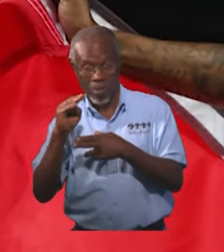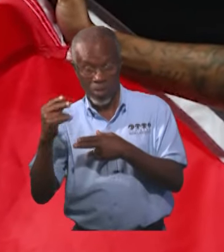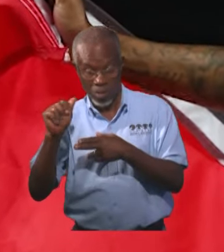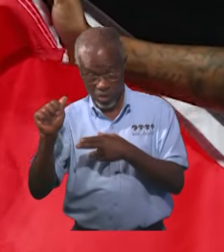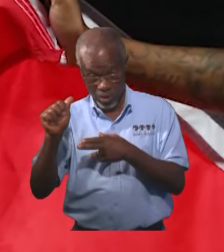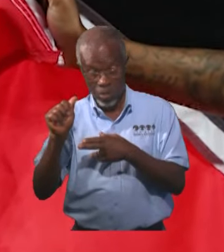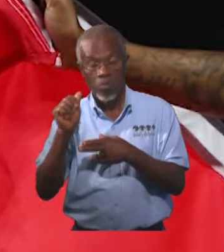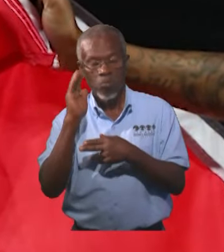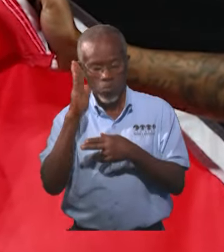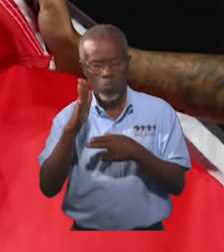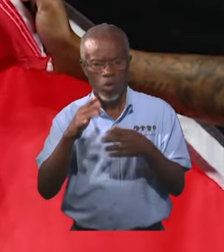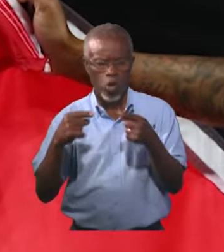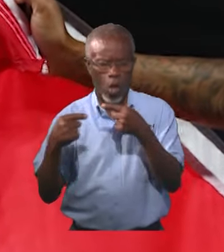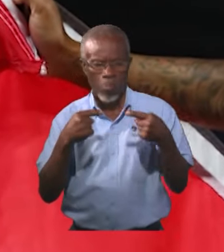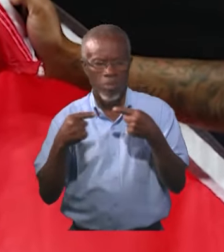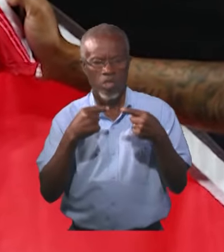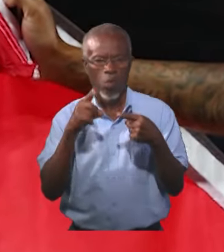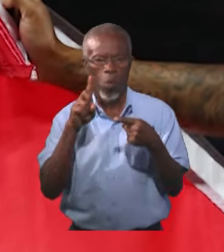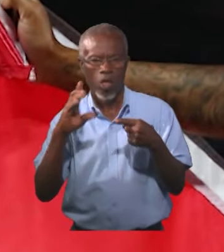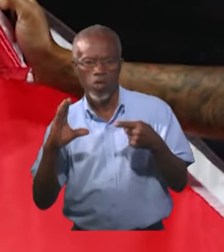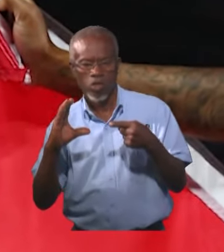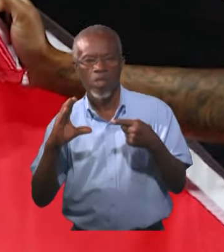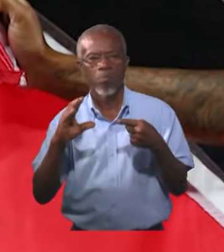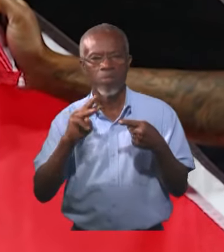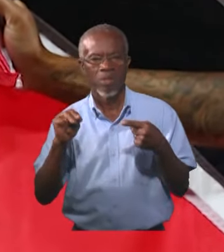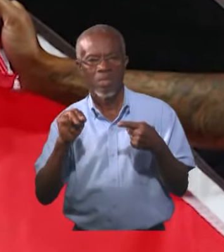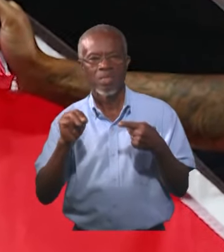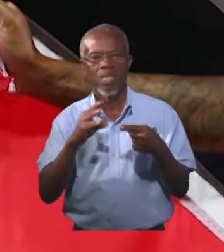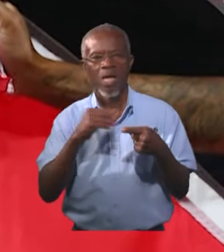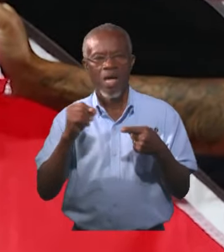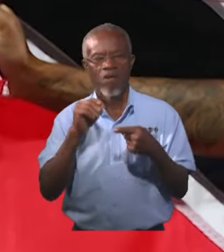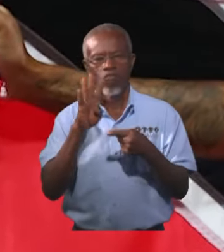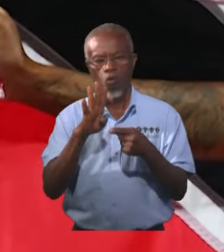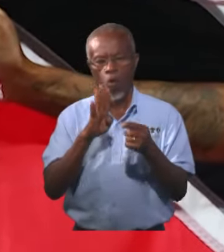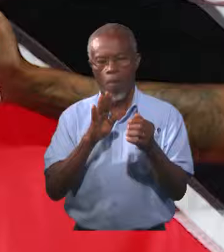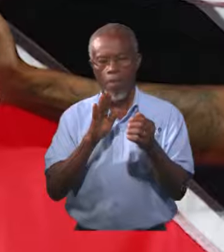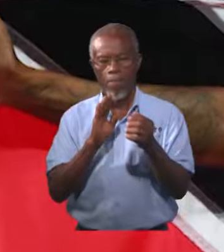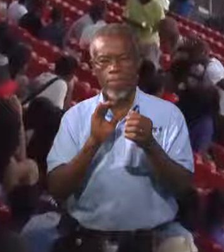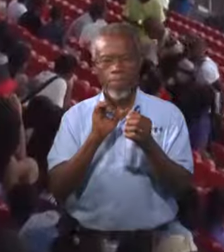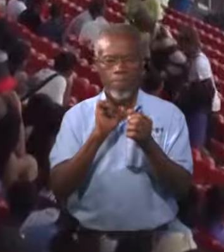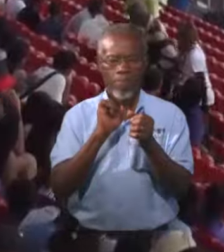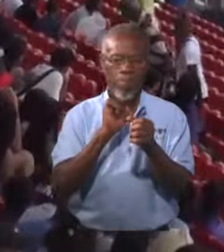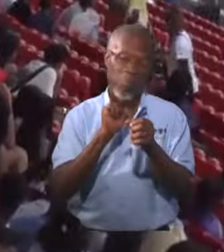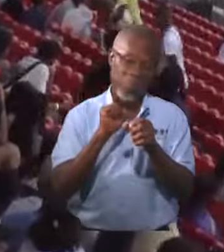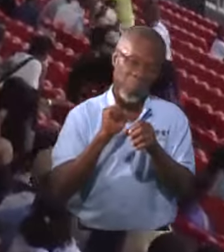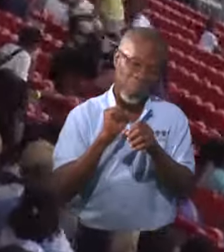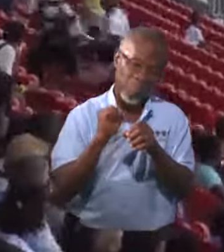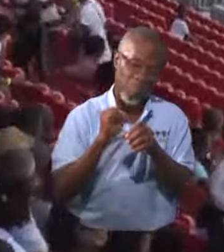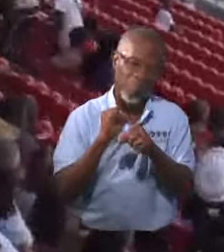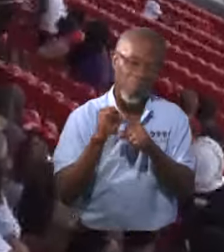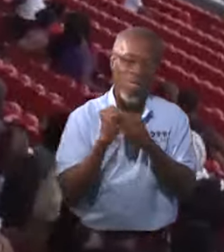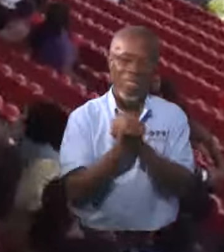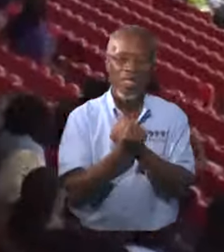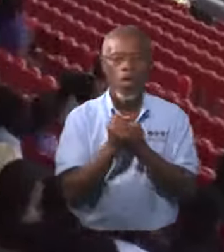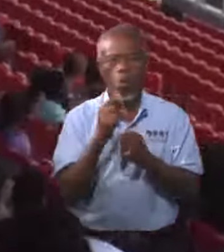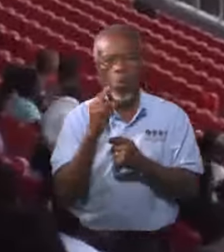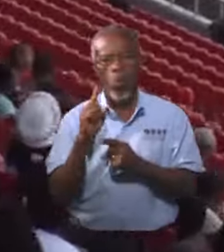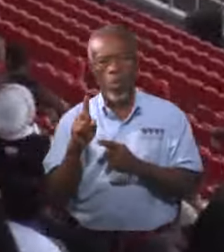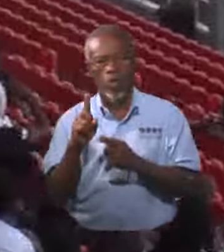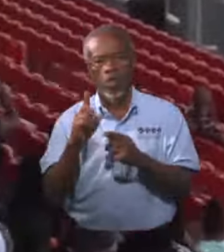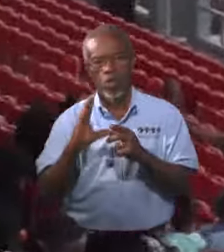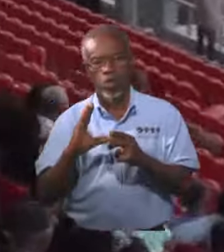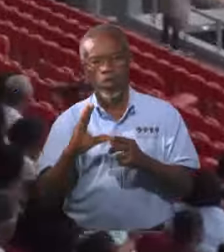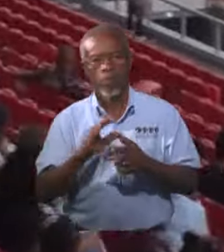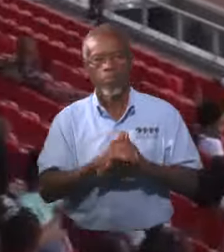who will compete in the 100 meters and 4x100 meters relay. Leah Bertrand will also compete in